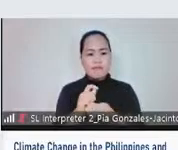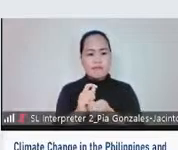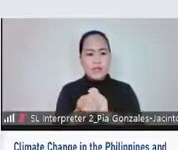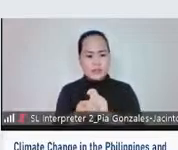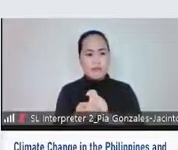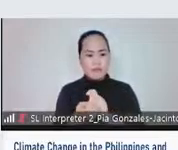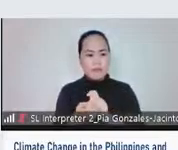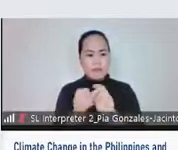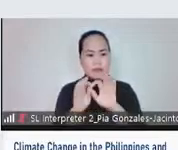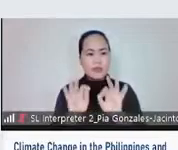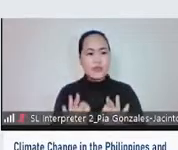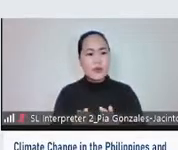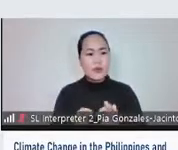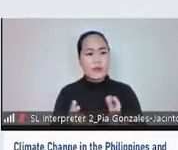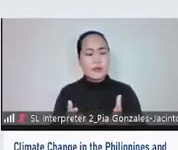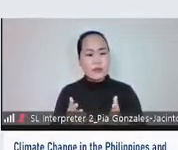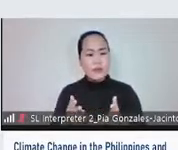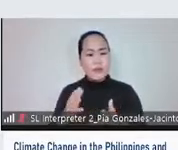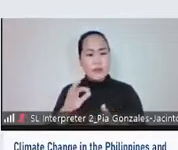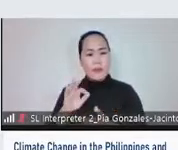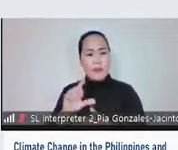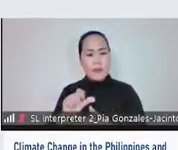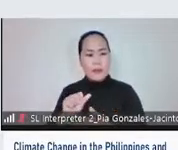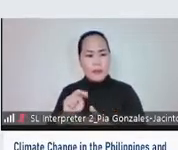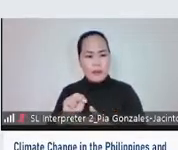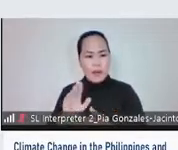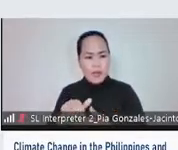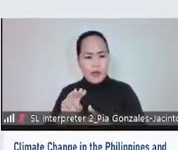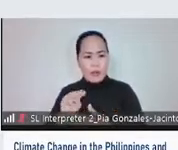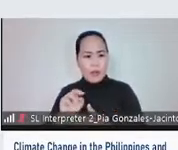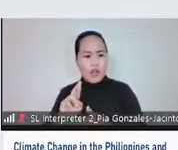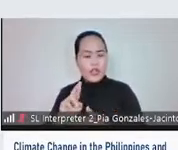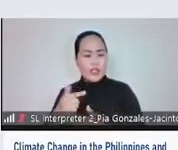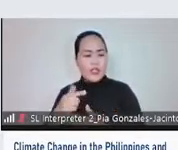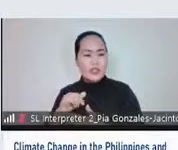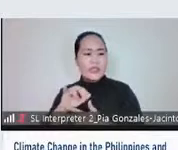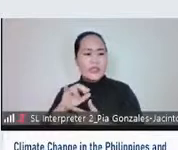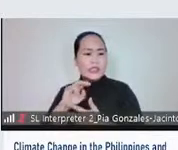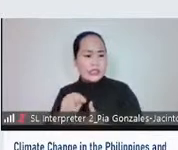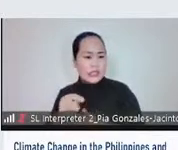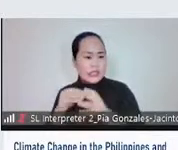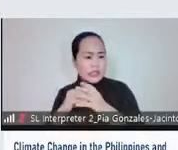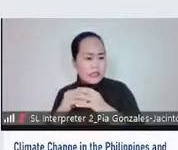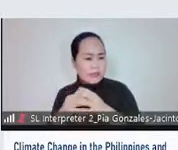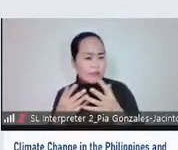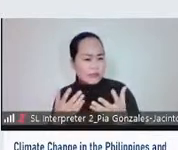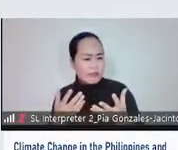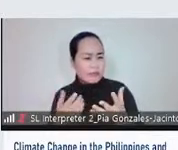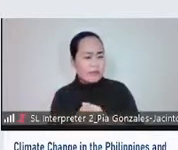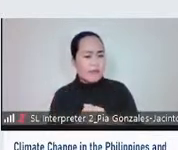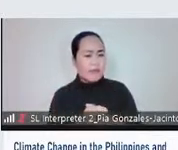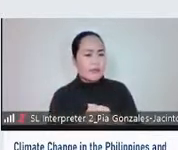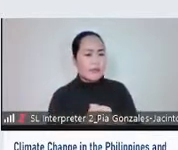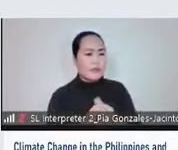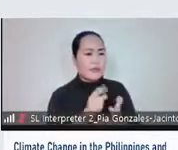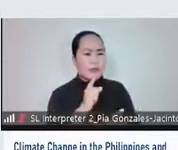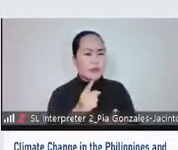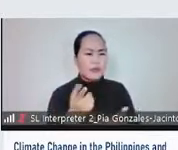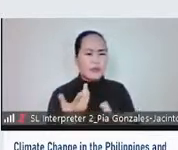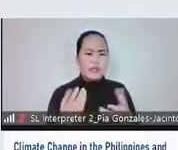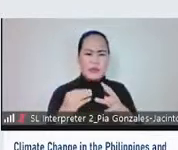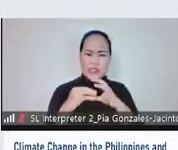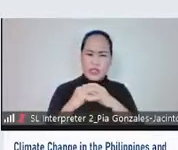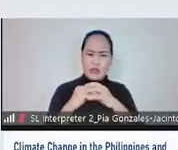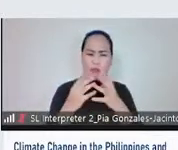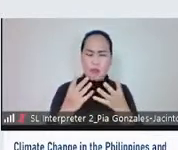basically form a flank margin cave that then was eroded out and could have in fact been a cave for almost